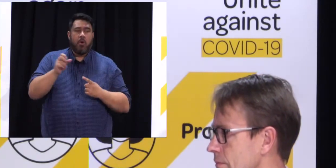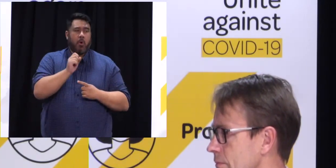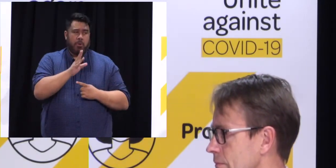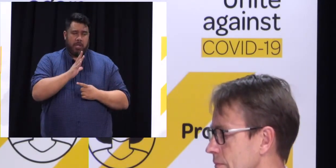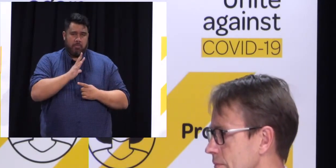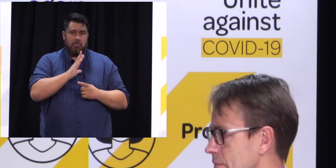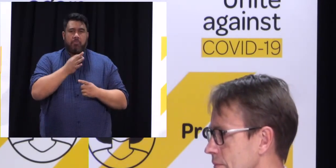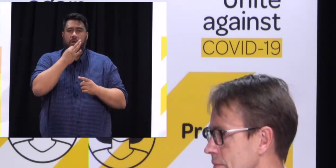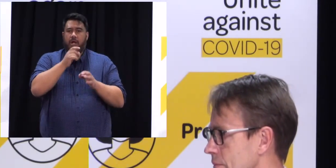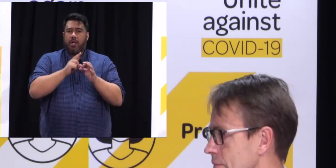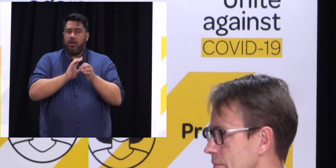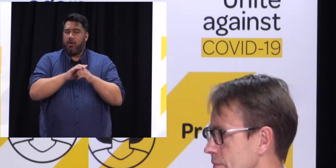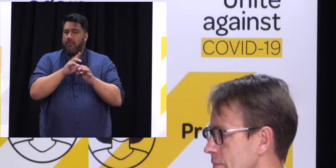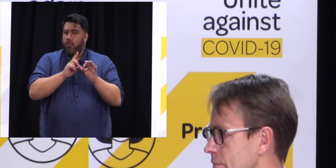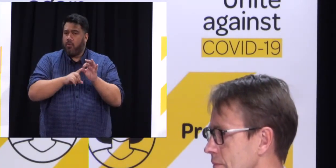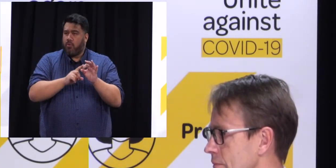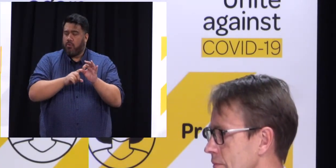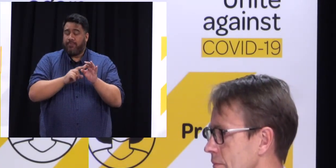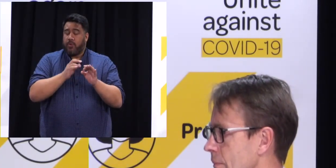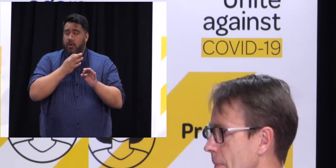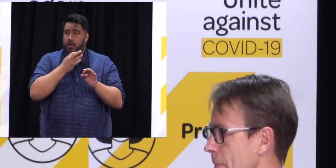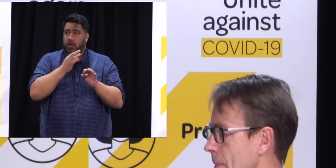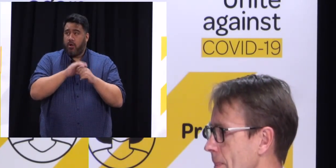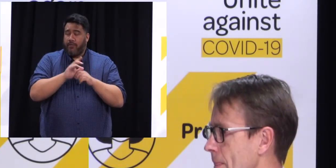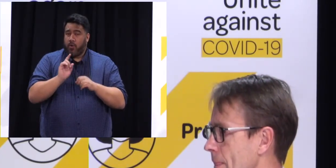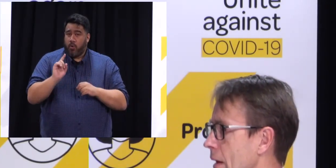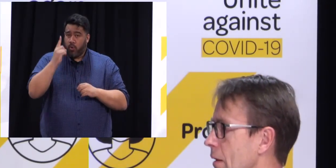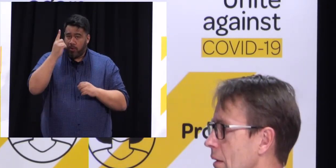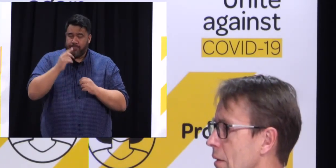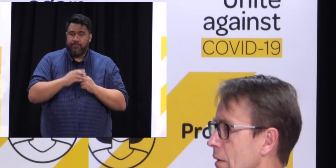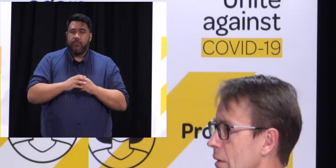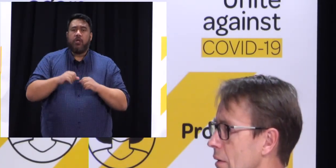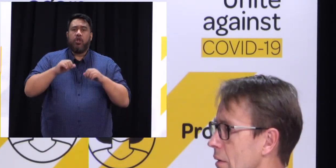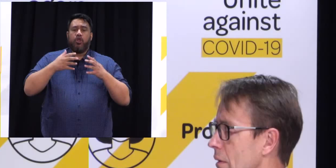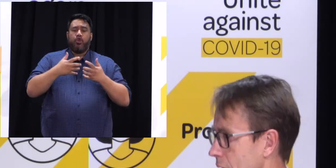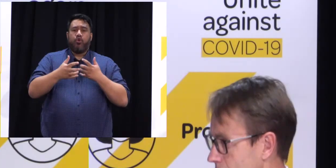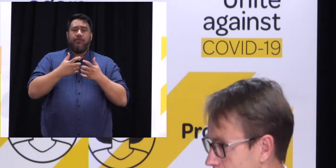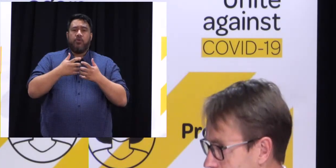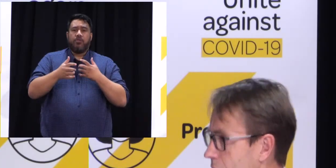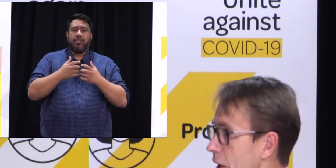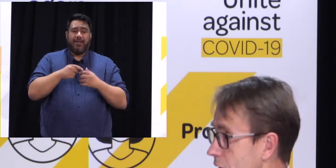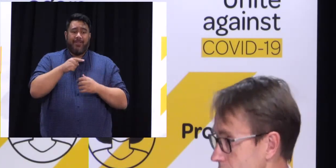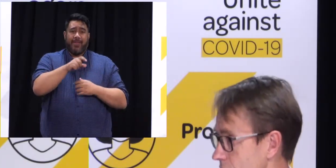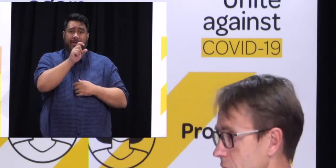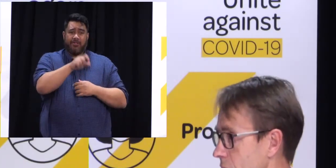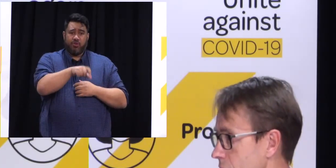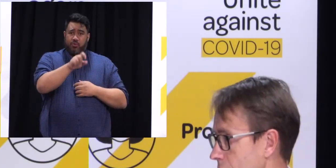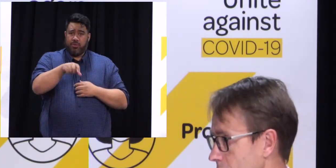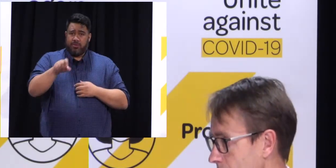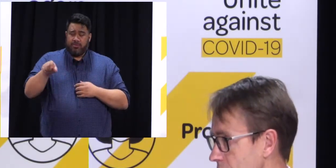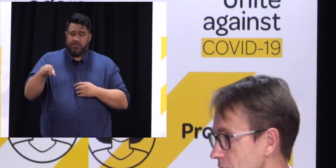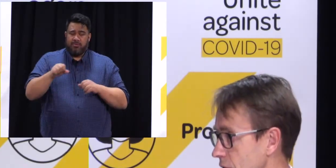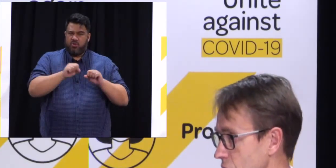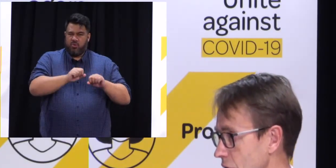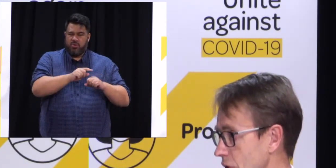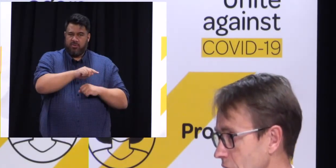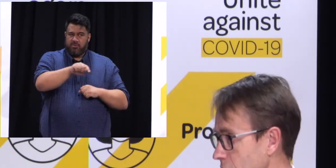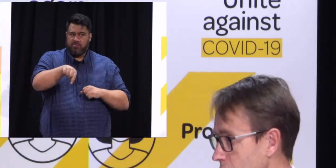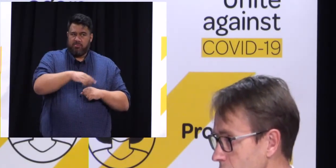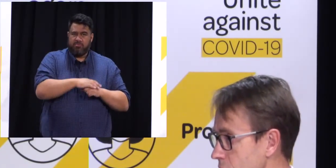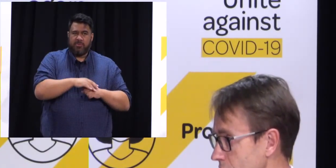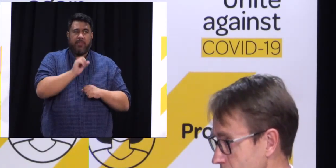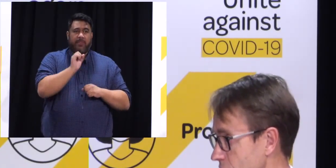at not just the board, but also some of the large lectures that may have been attended by that student? Yes, so the places of